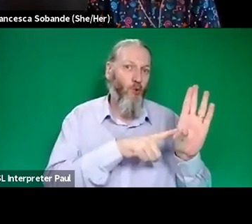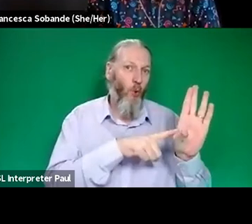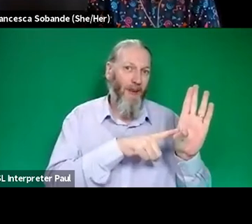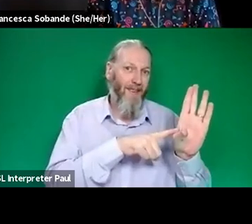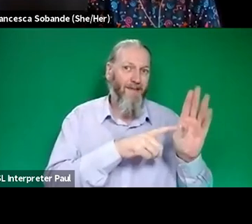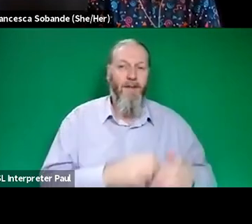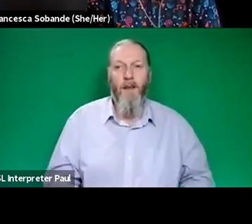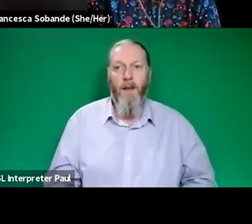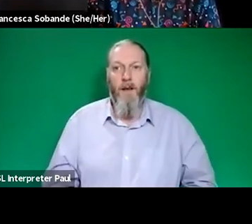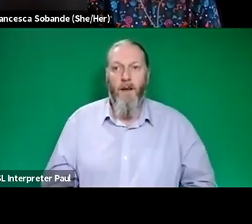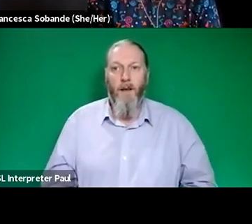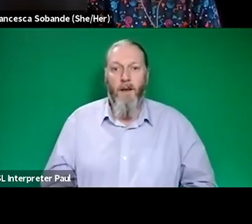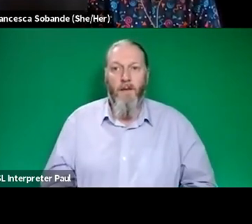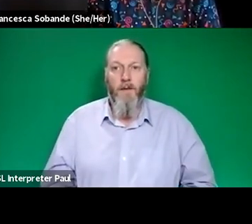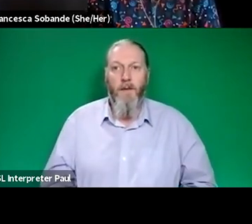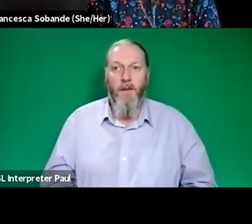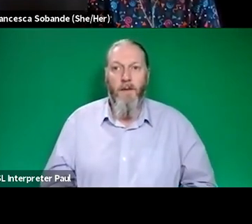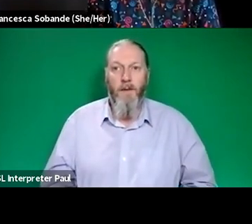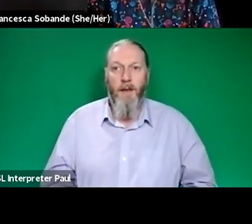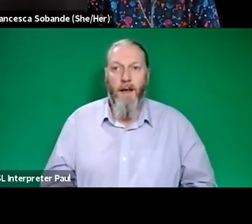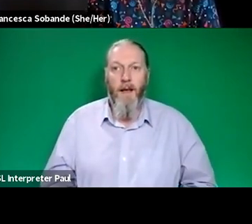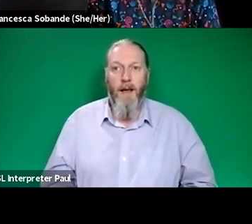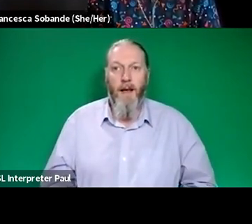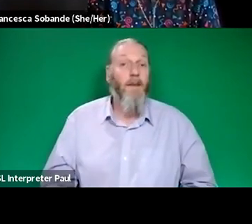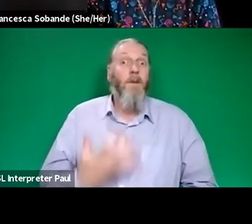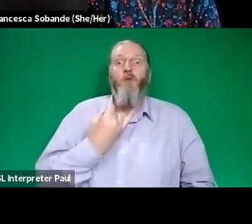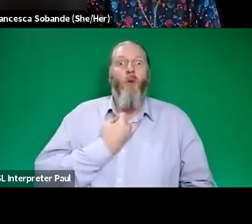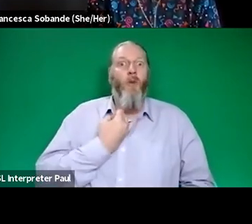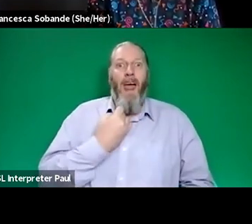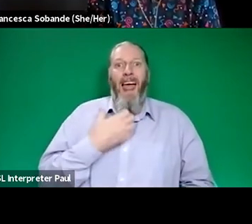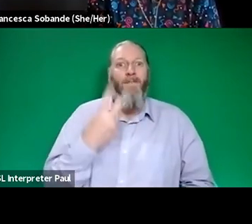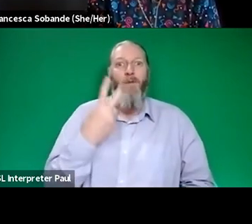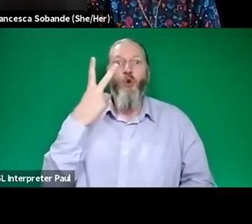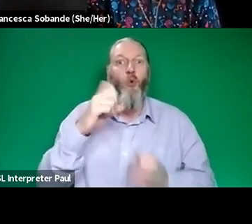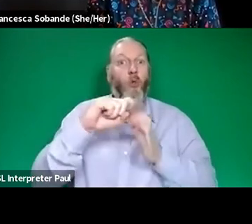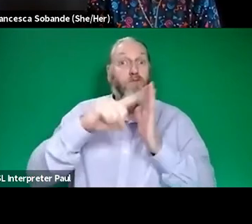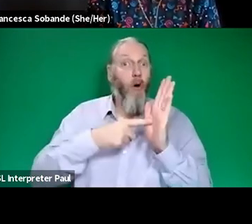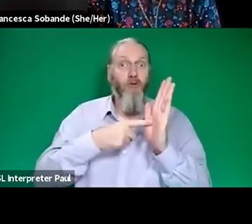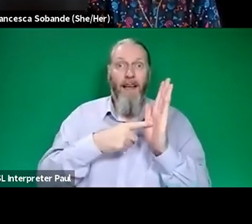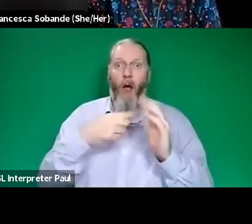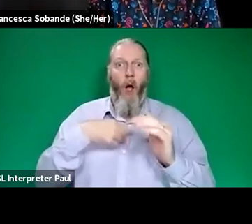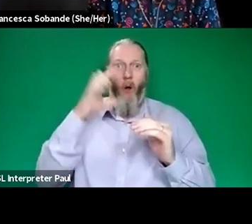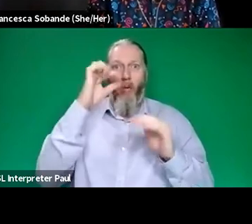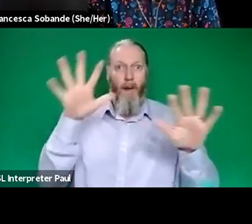that I mixed up two of our fantastic projects. So I